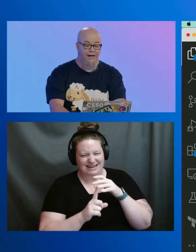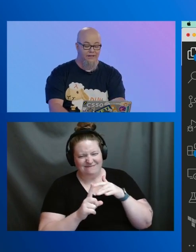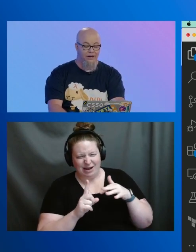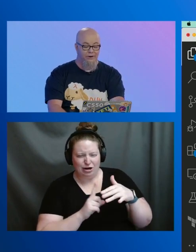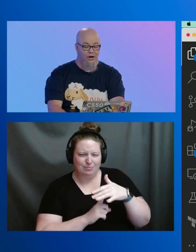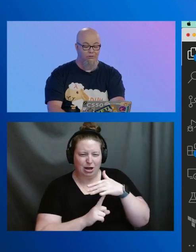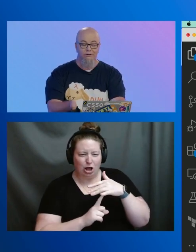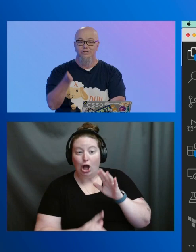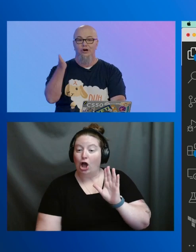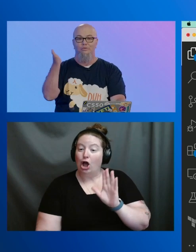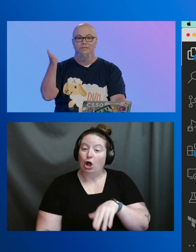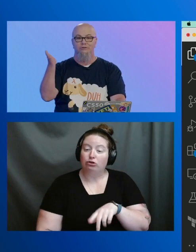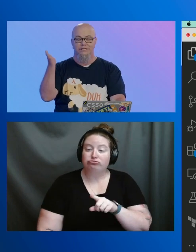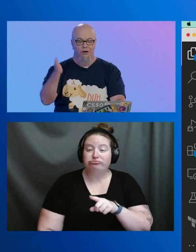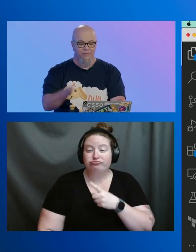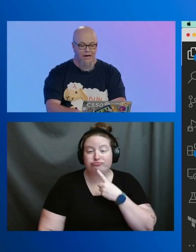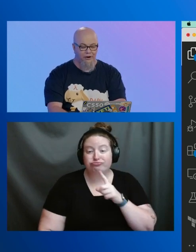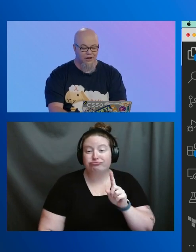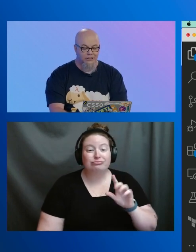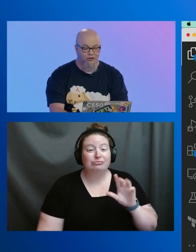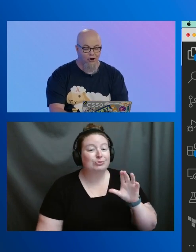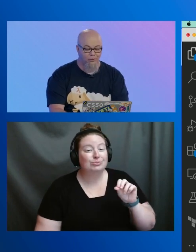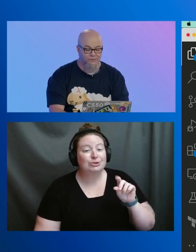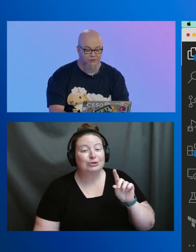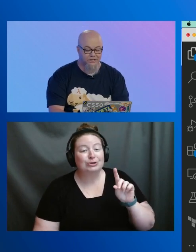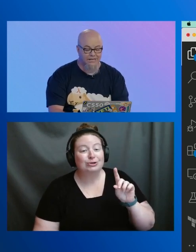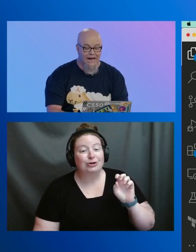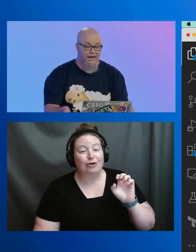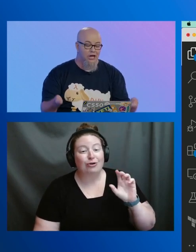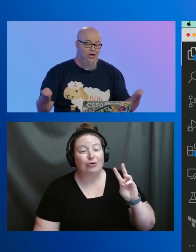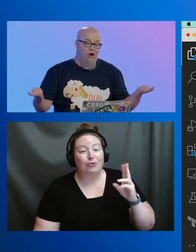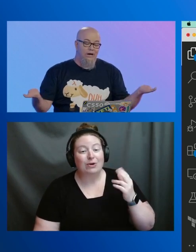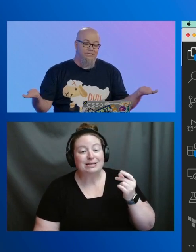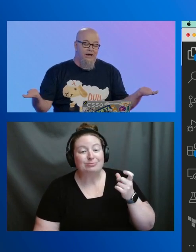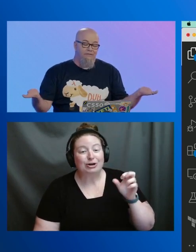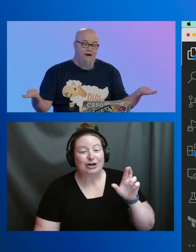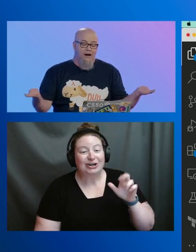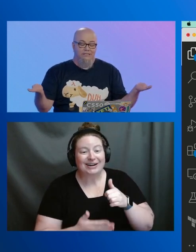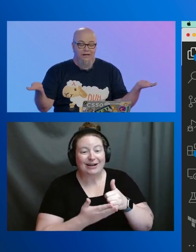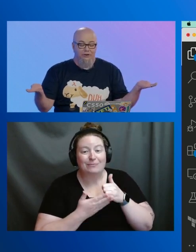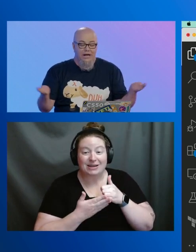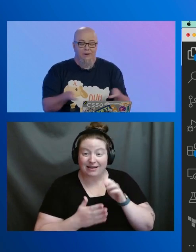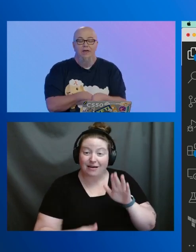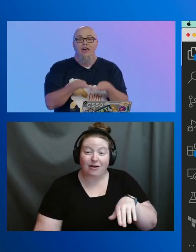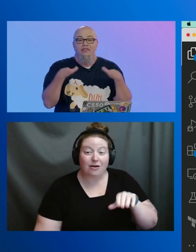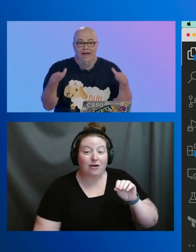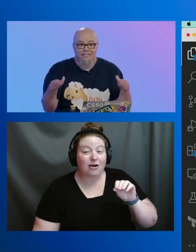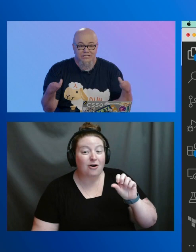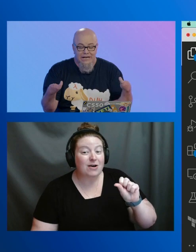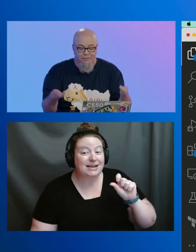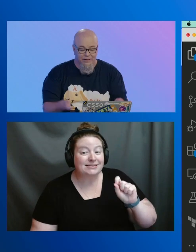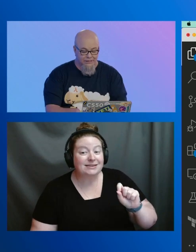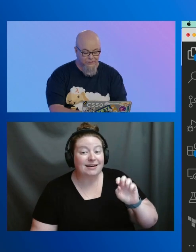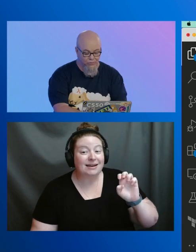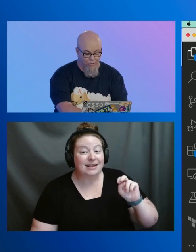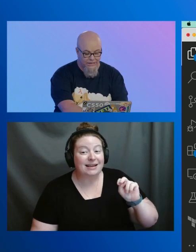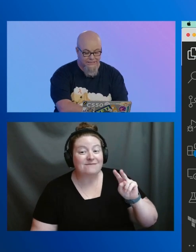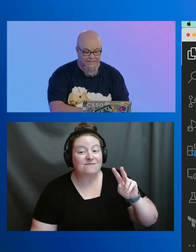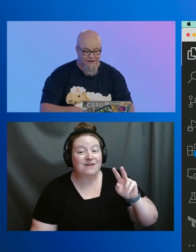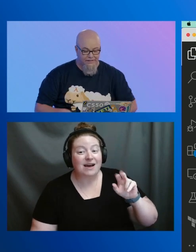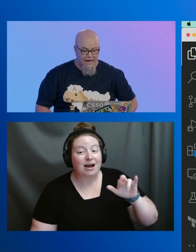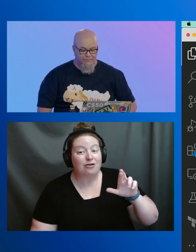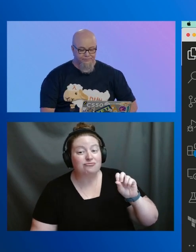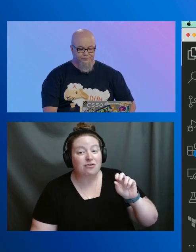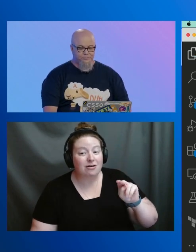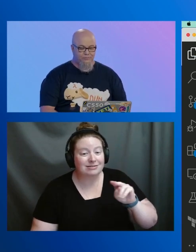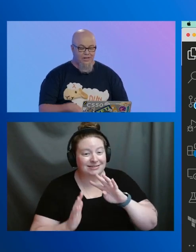oh, hey, there we go. Code Whisperers help me out. So Code Whisperer says, hey, os.environment table name, that's the name of this. So we'll go ahead and